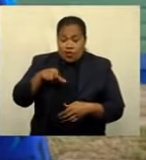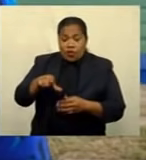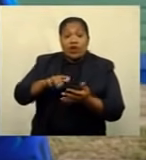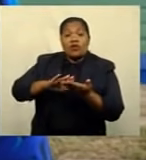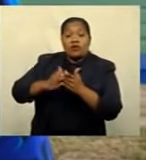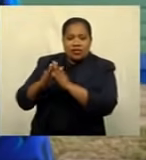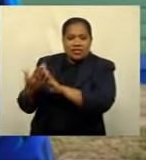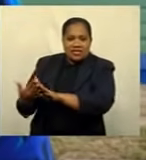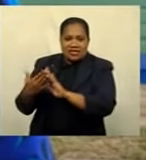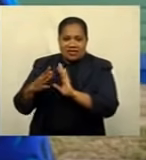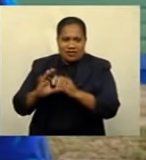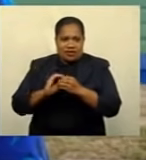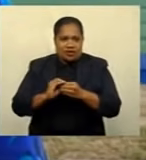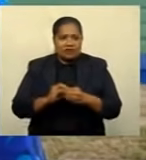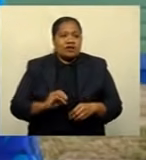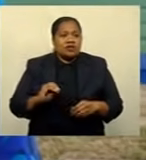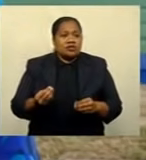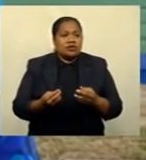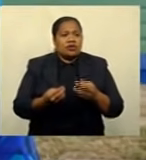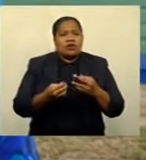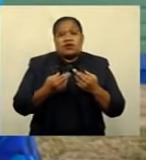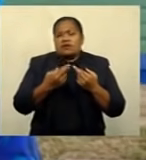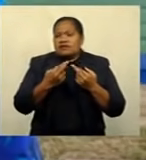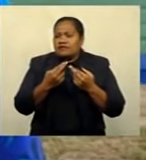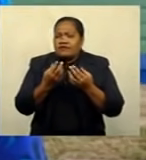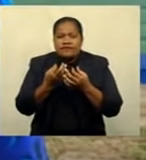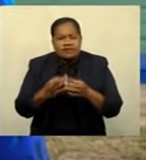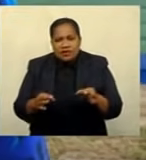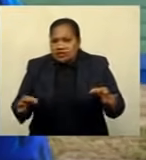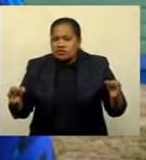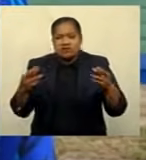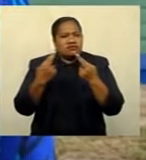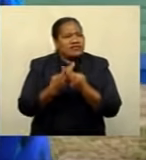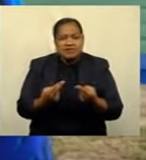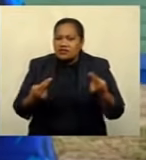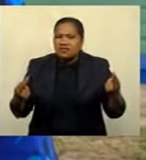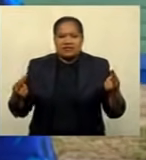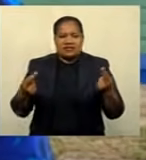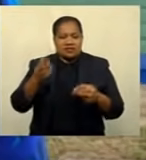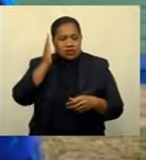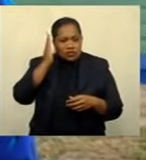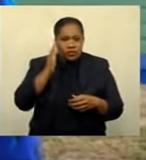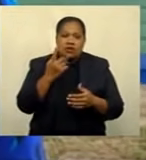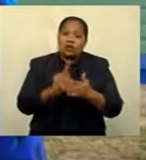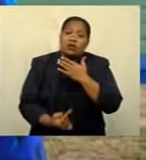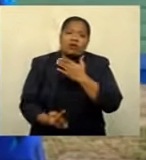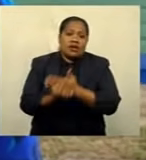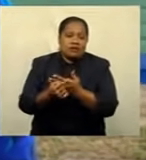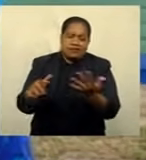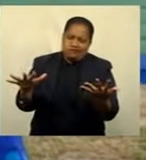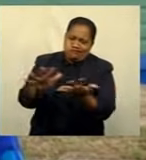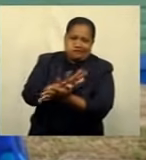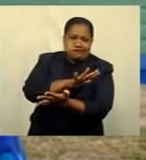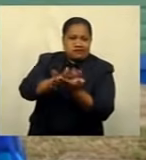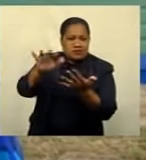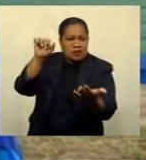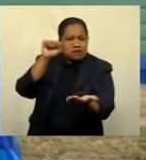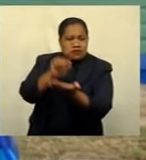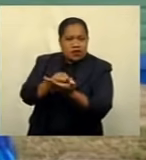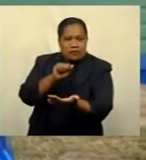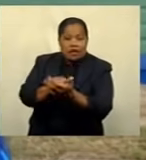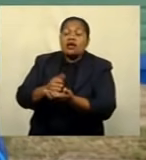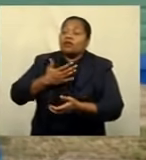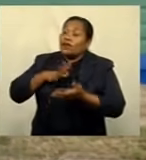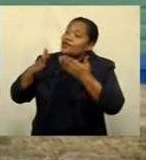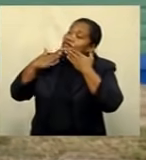All the school resources, books, expenditures were destroyed. So we want to thank the